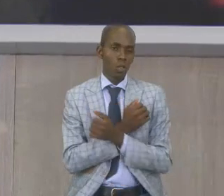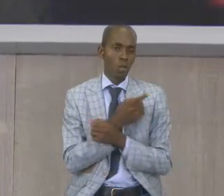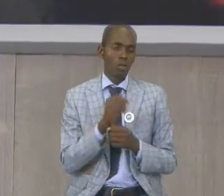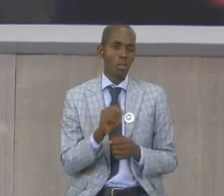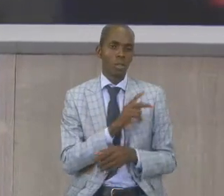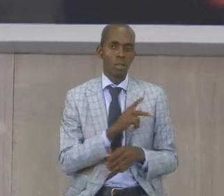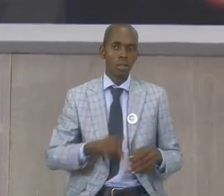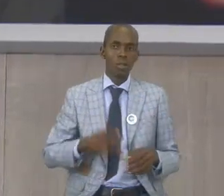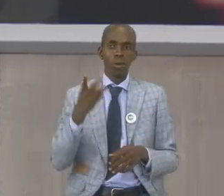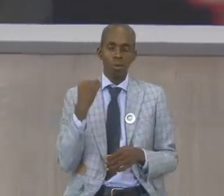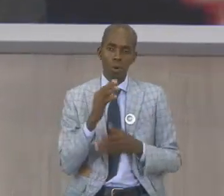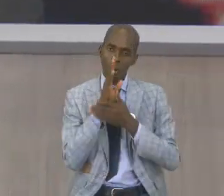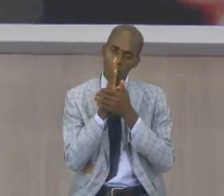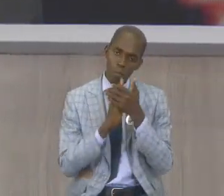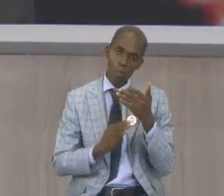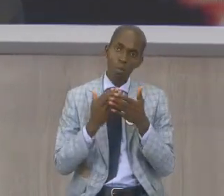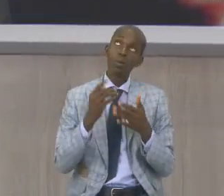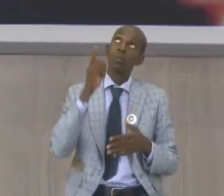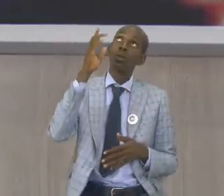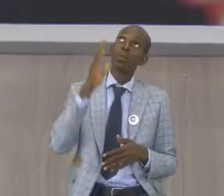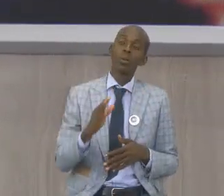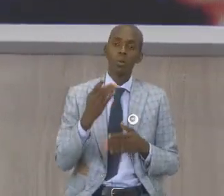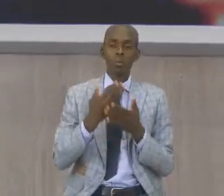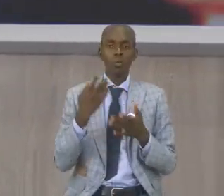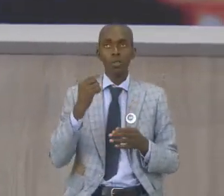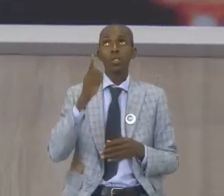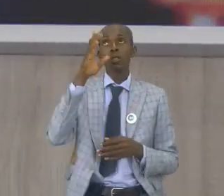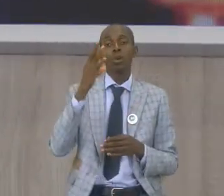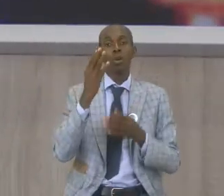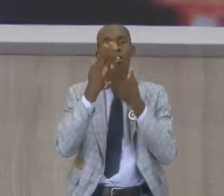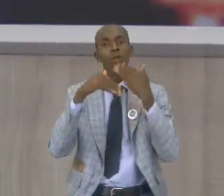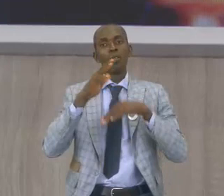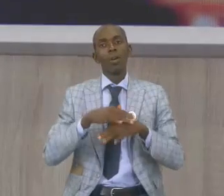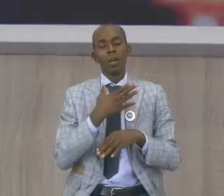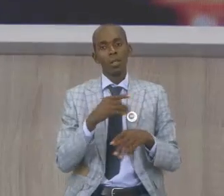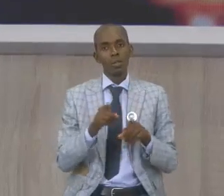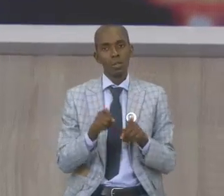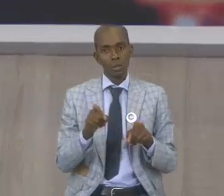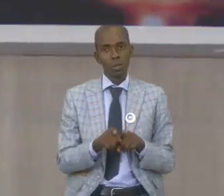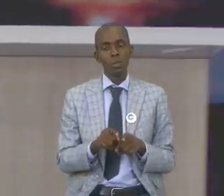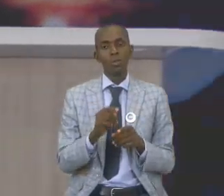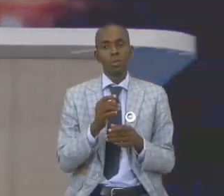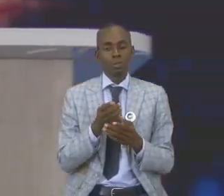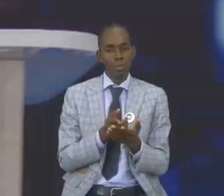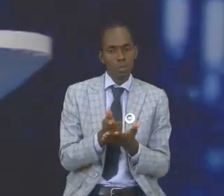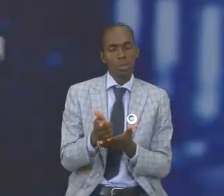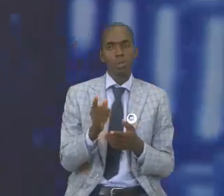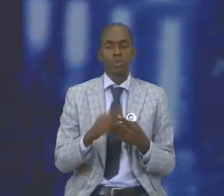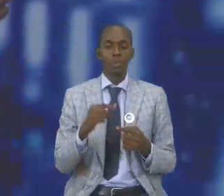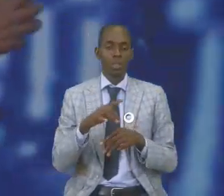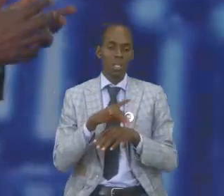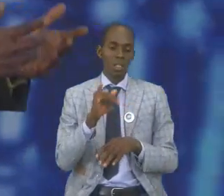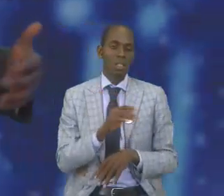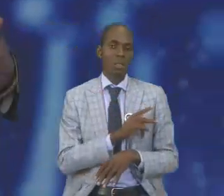lowly before the Almighty God, before the God of heaven. And then he was loyal before the earthly king. That's Daniel. That's